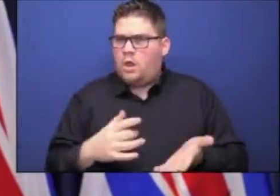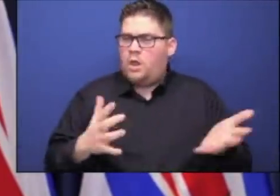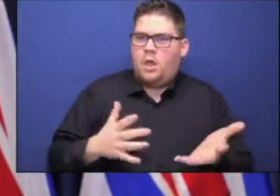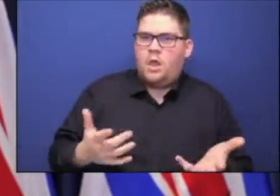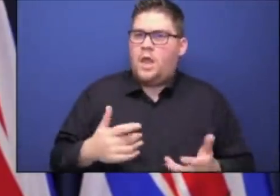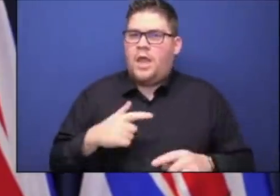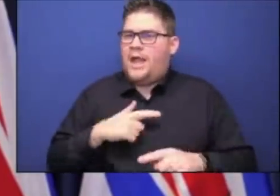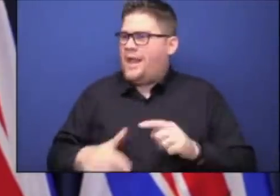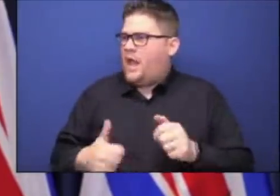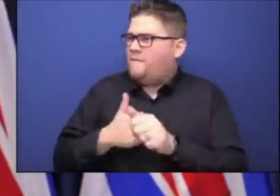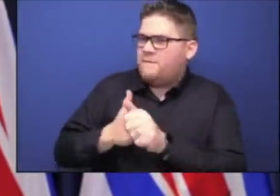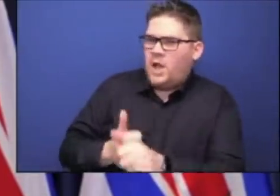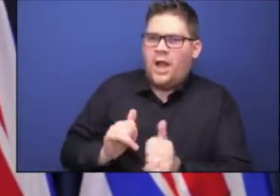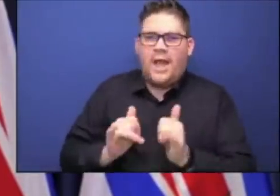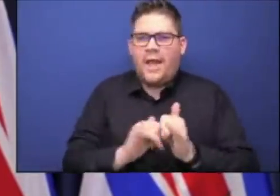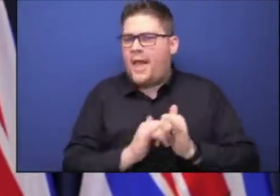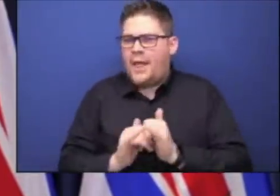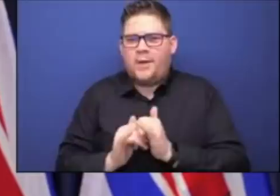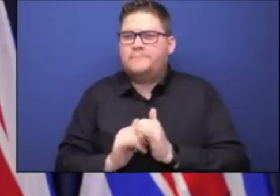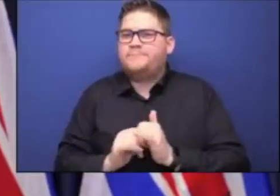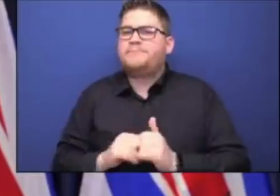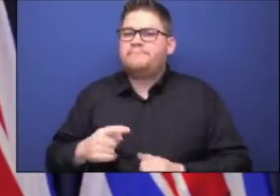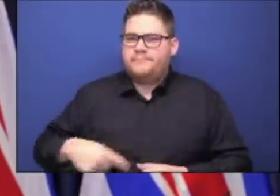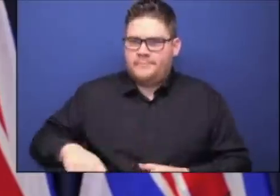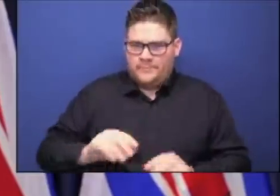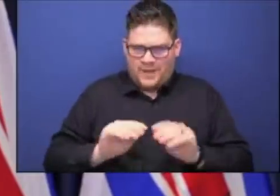we're going to clarify some of those changes as well.